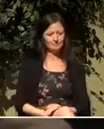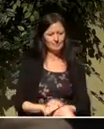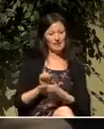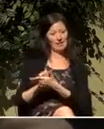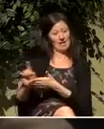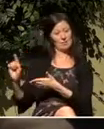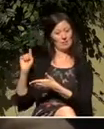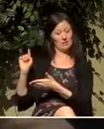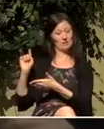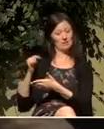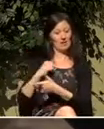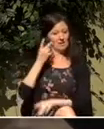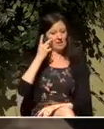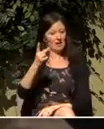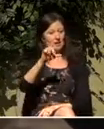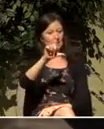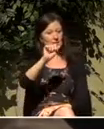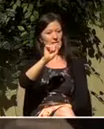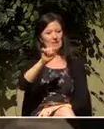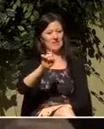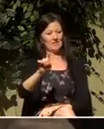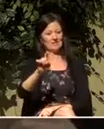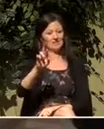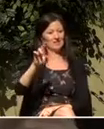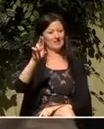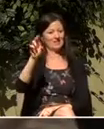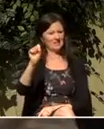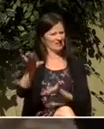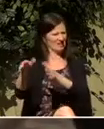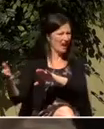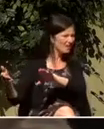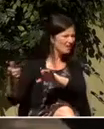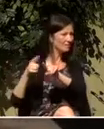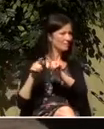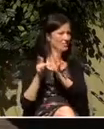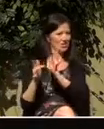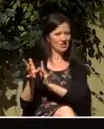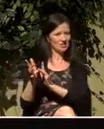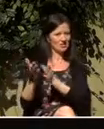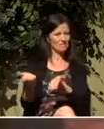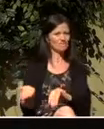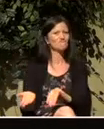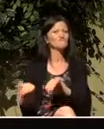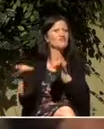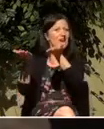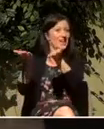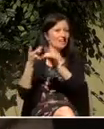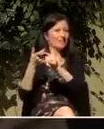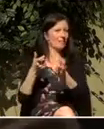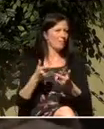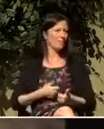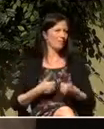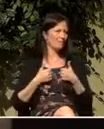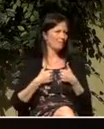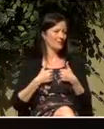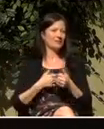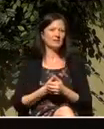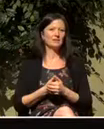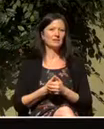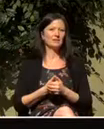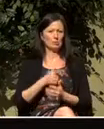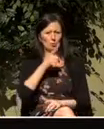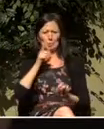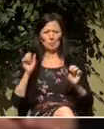I saw him raise Lazarus from the dead after he'd been in the grave for 4 days. Nobody can do that except the